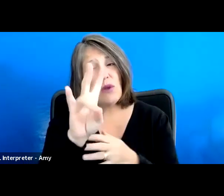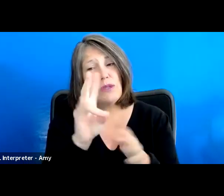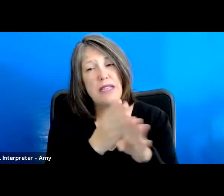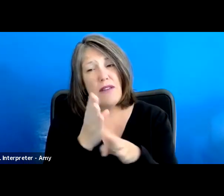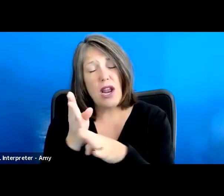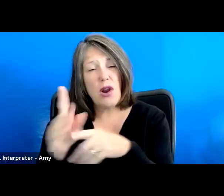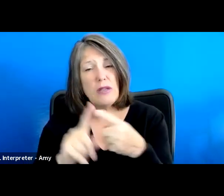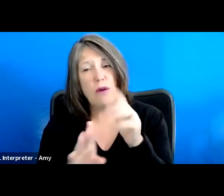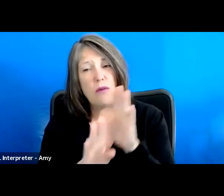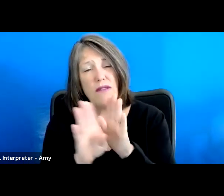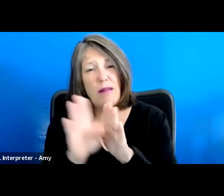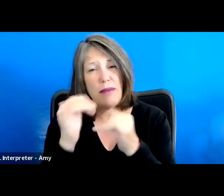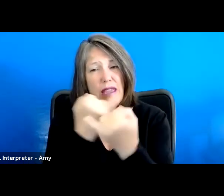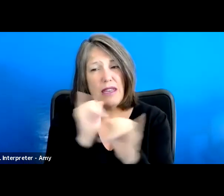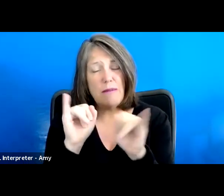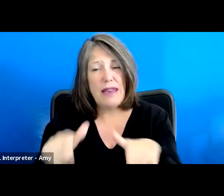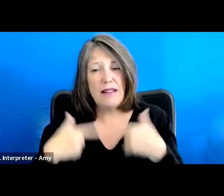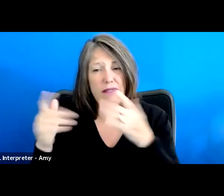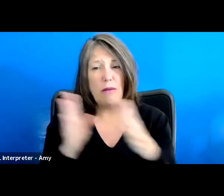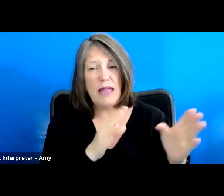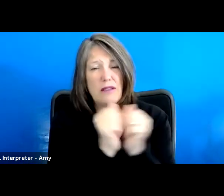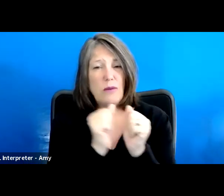developing independent living plans with adults.